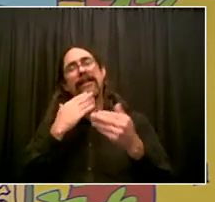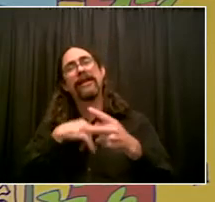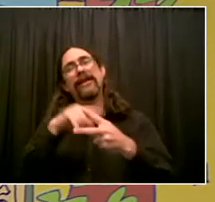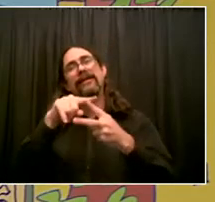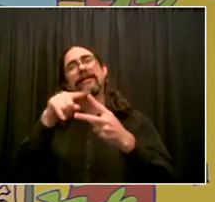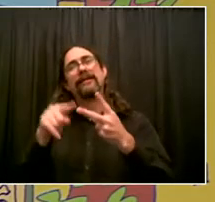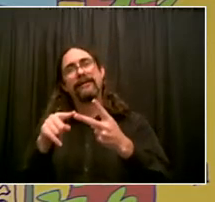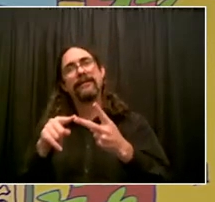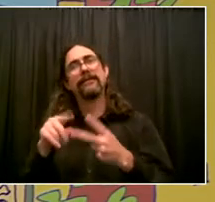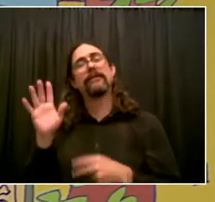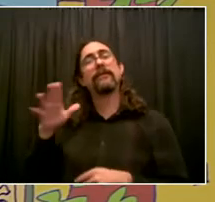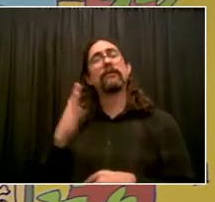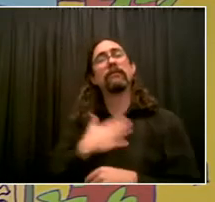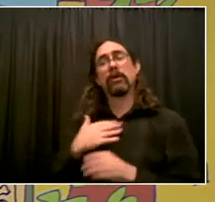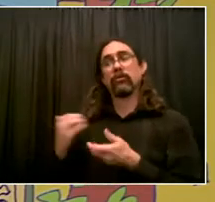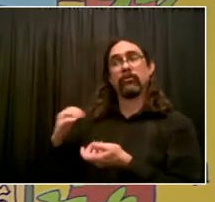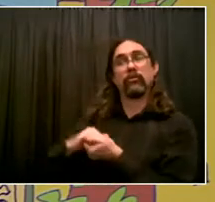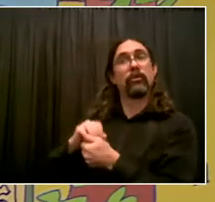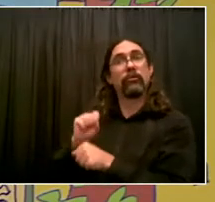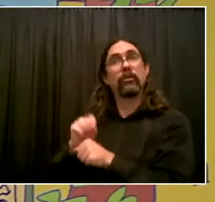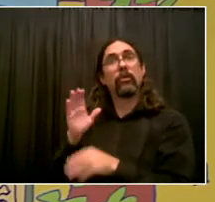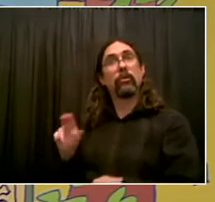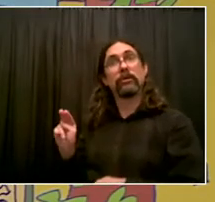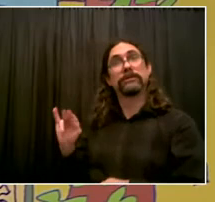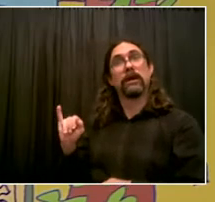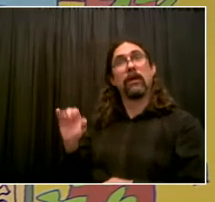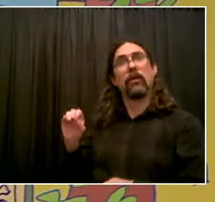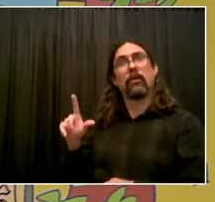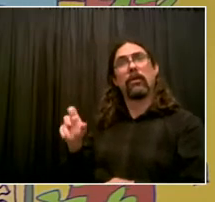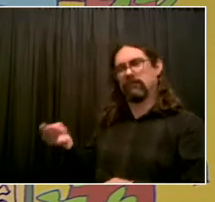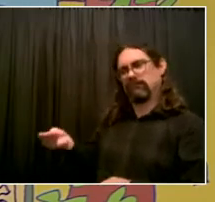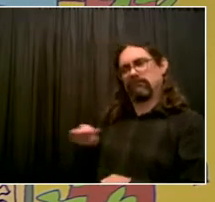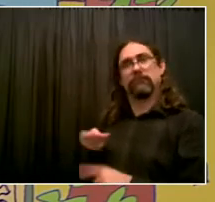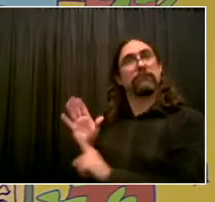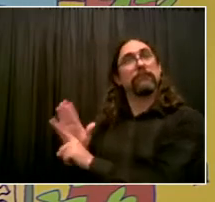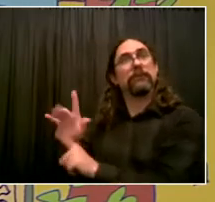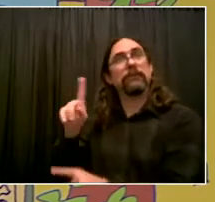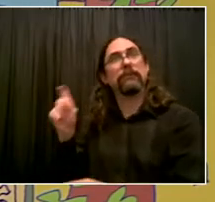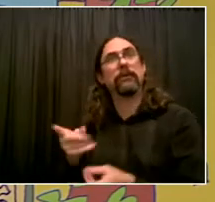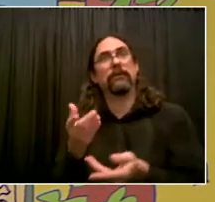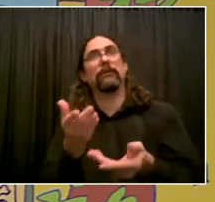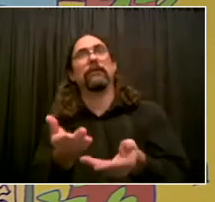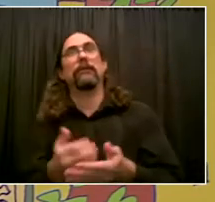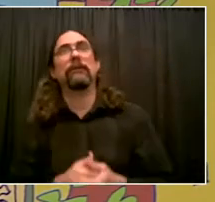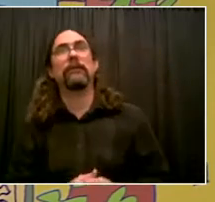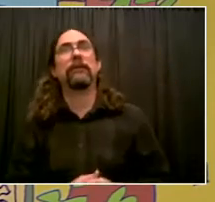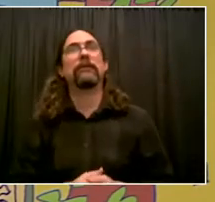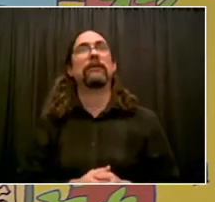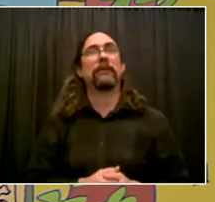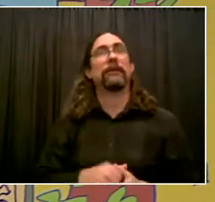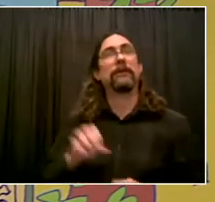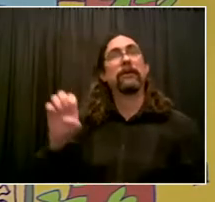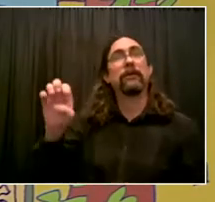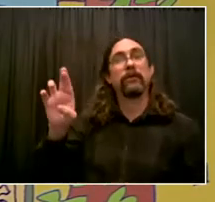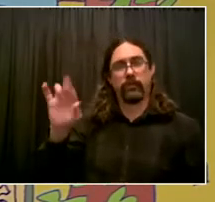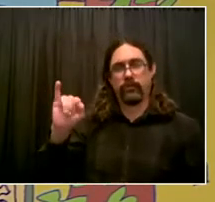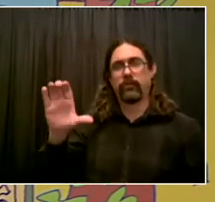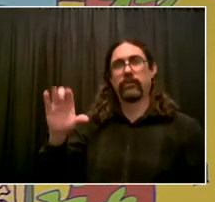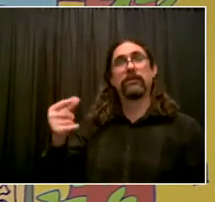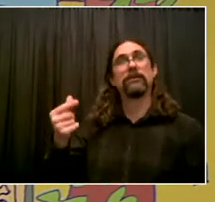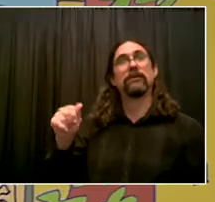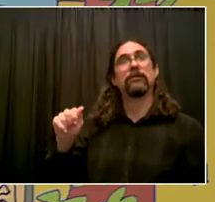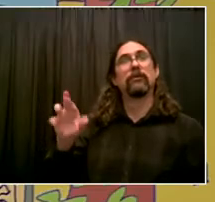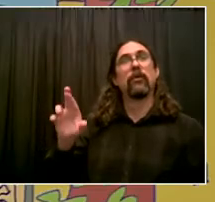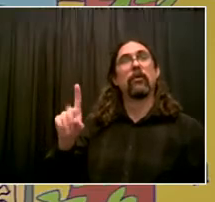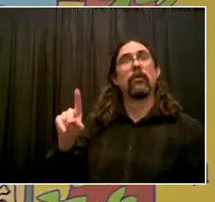Garner judicial hearing is today. Can we get your thoughts on that? To my knowledge,